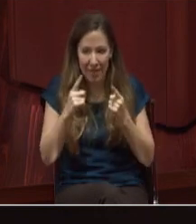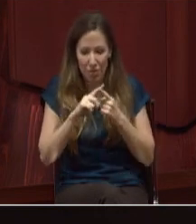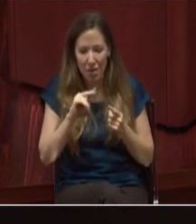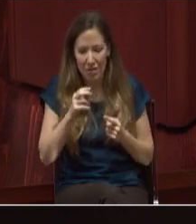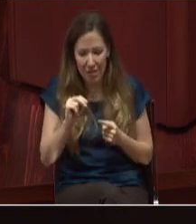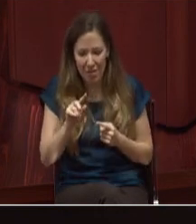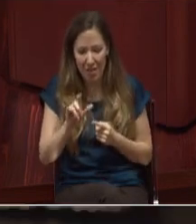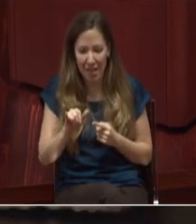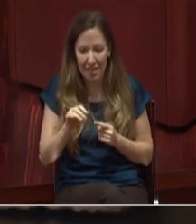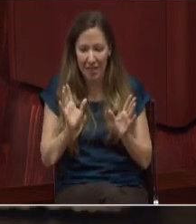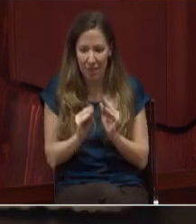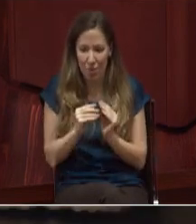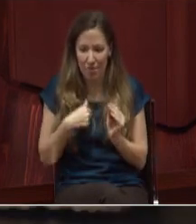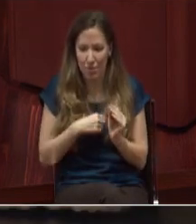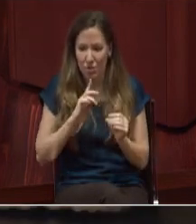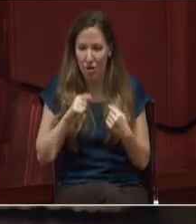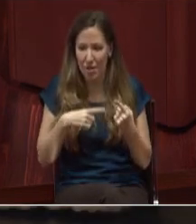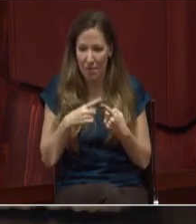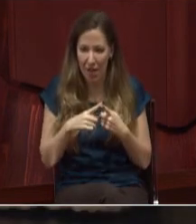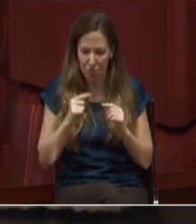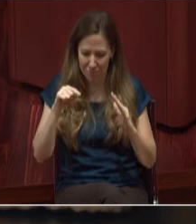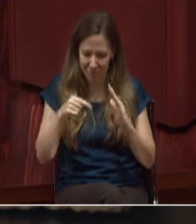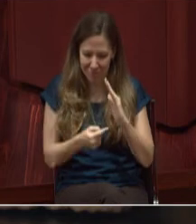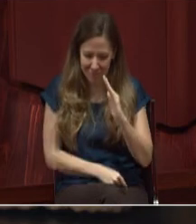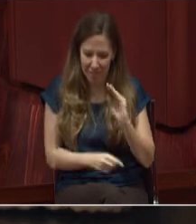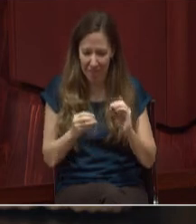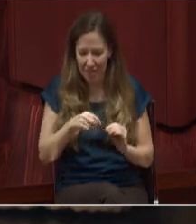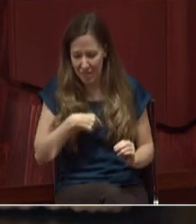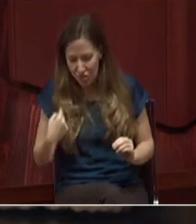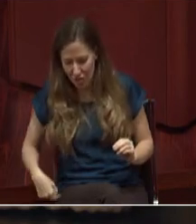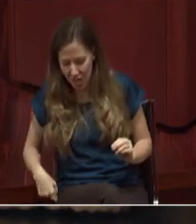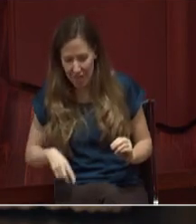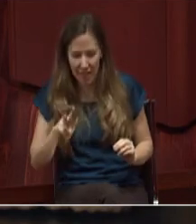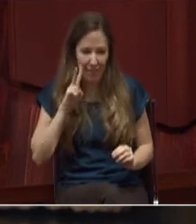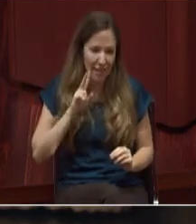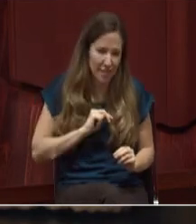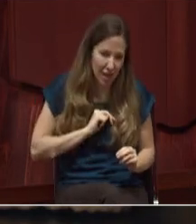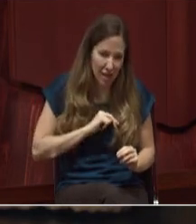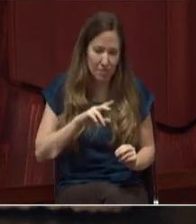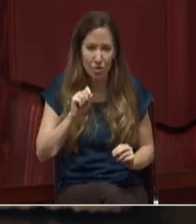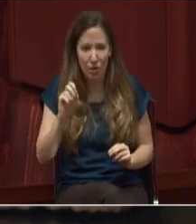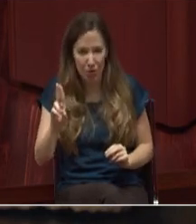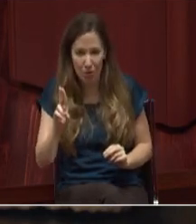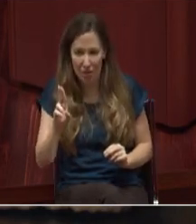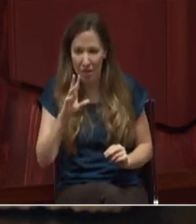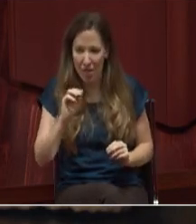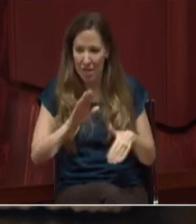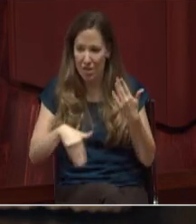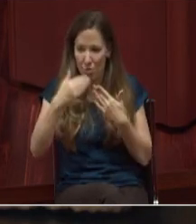legacy forums where we're going to talk about and drill down deeper into China, Vietnam, Soviet Union, and then this